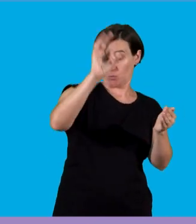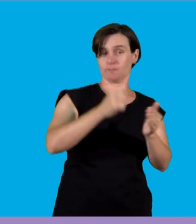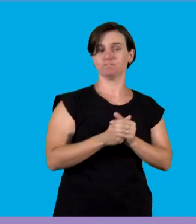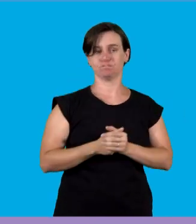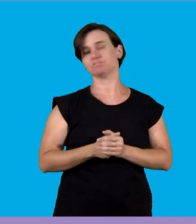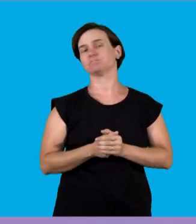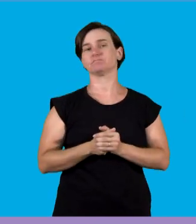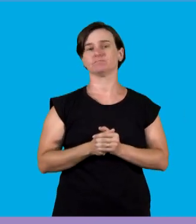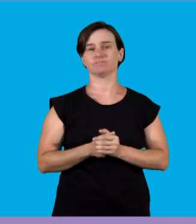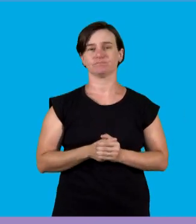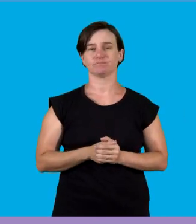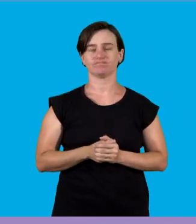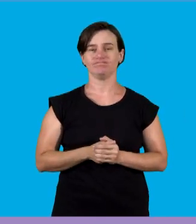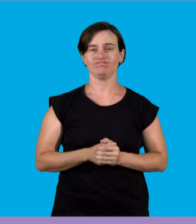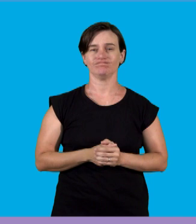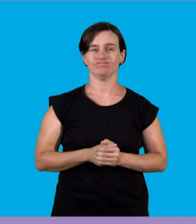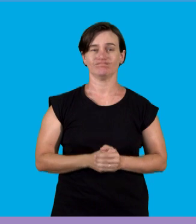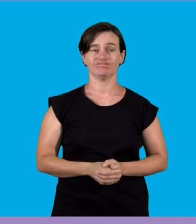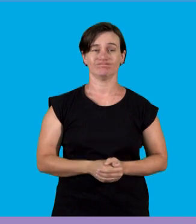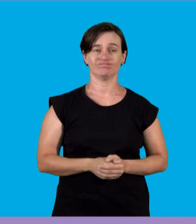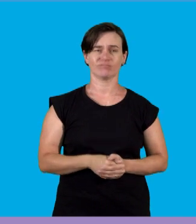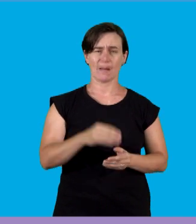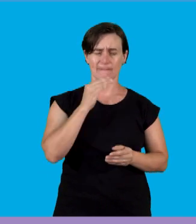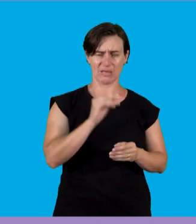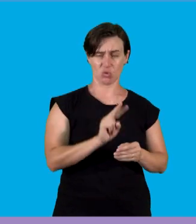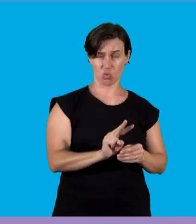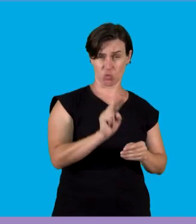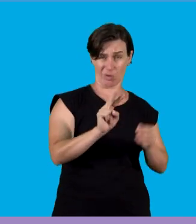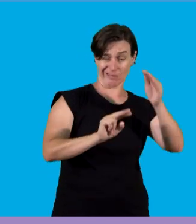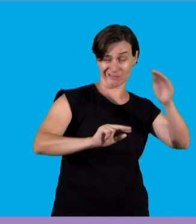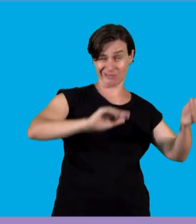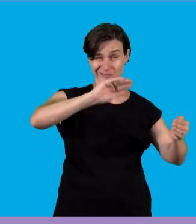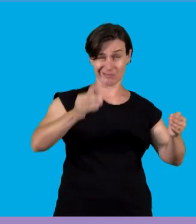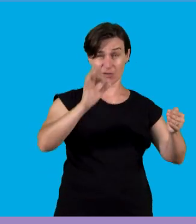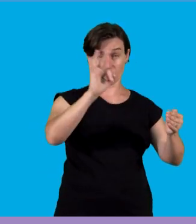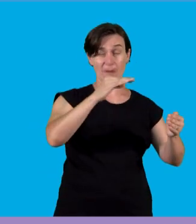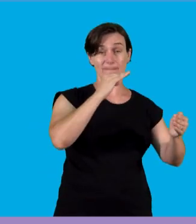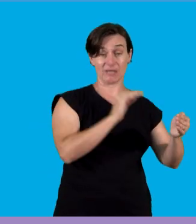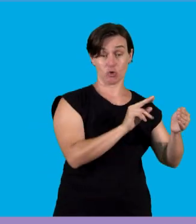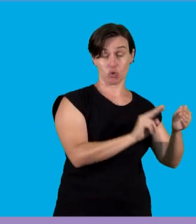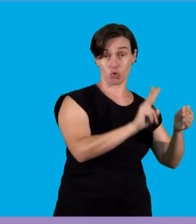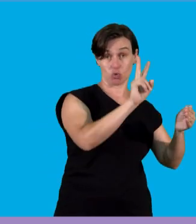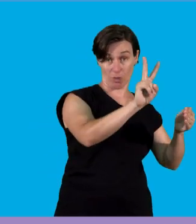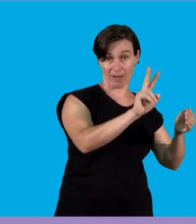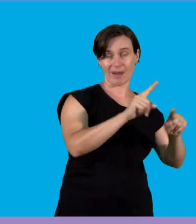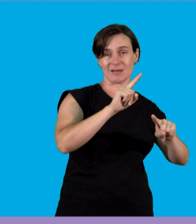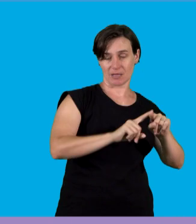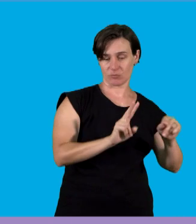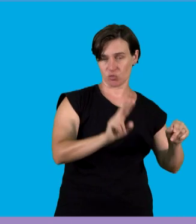2 squared, and that power has been cubed. Now cubed would mean that that power is